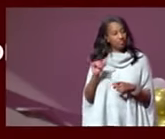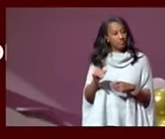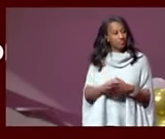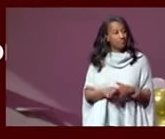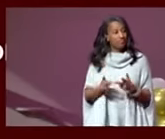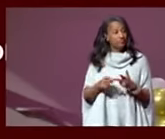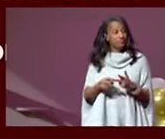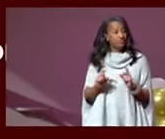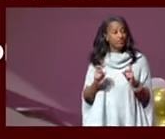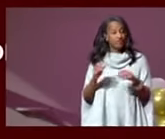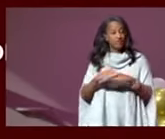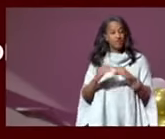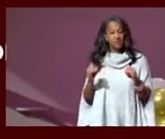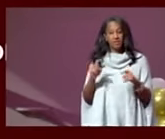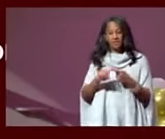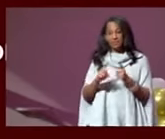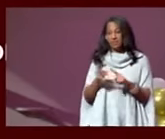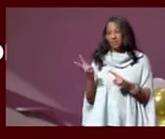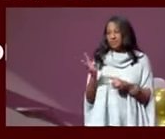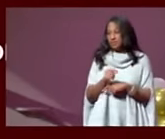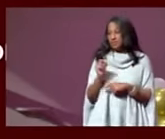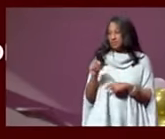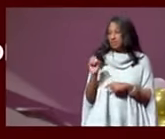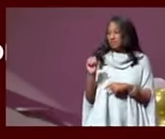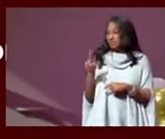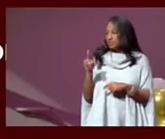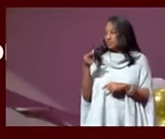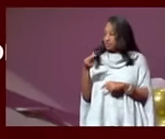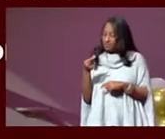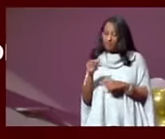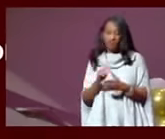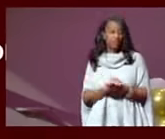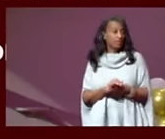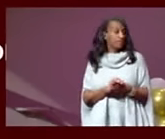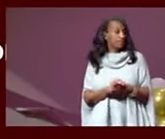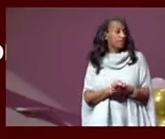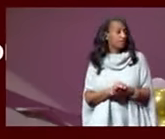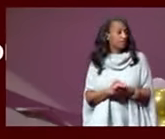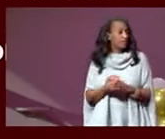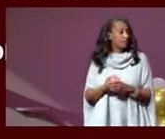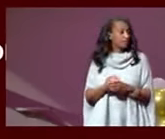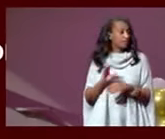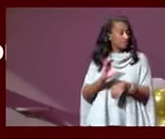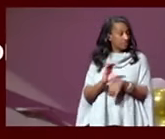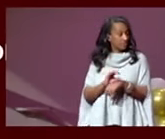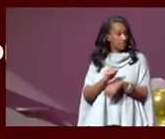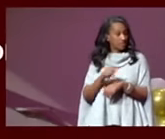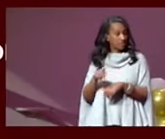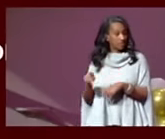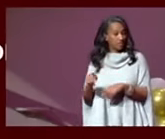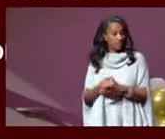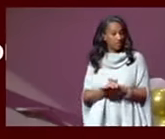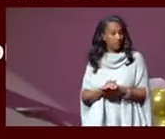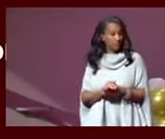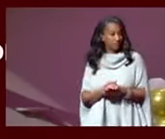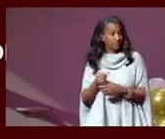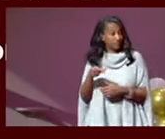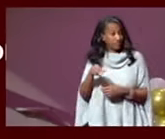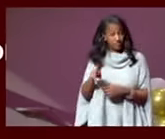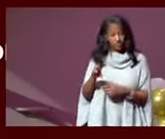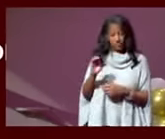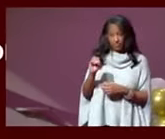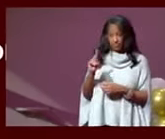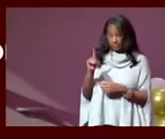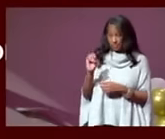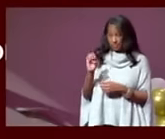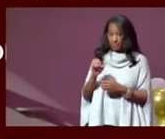online at friendshipwest.org through the Friendship West Baptist Church app as well. There's also the QR code. For those of you who are watching us